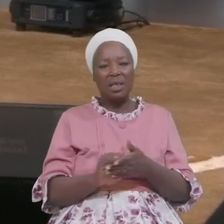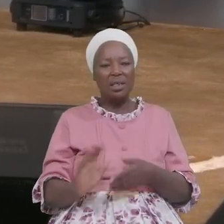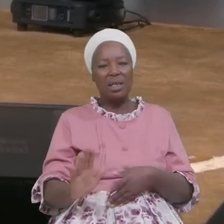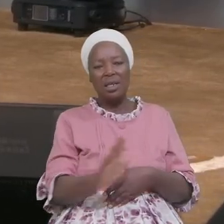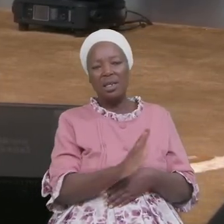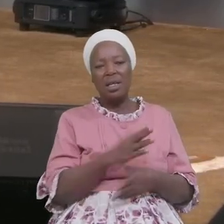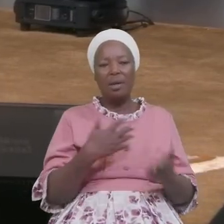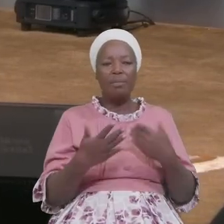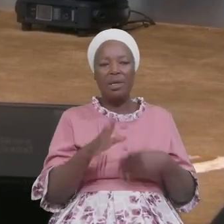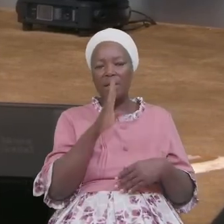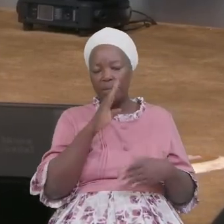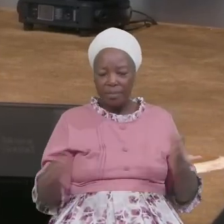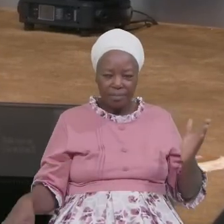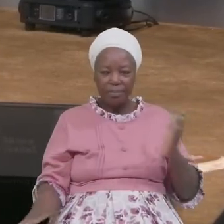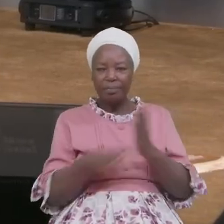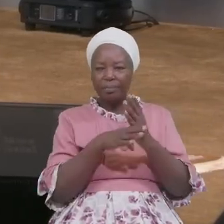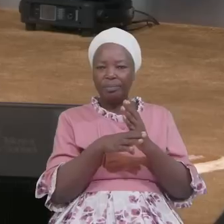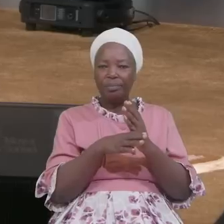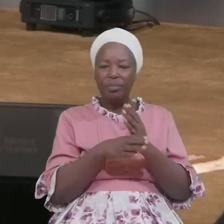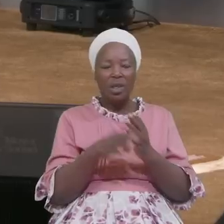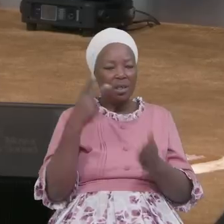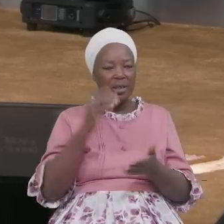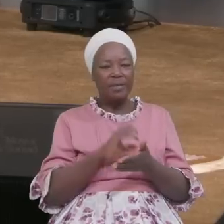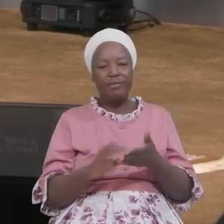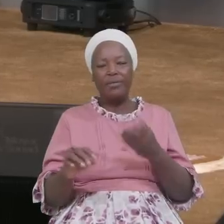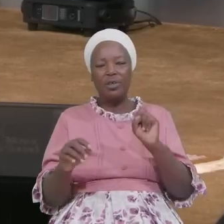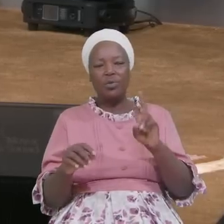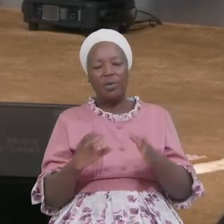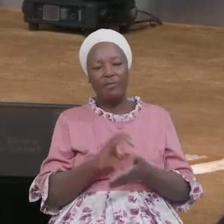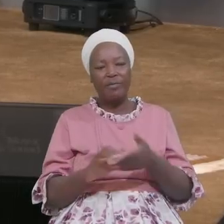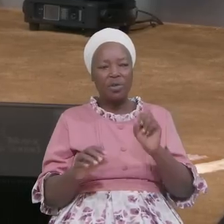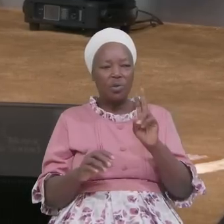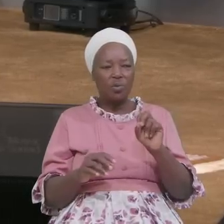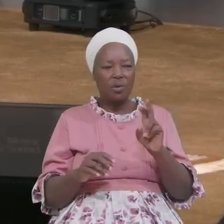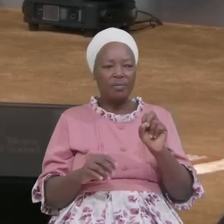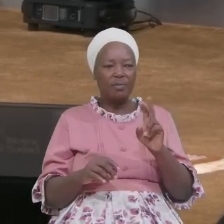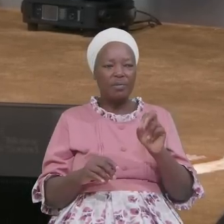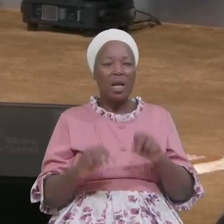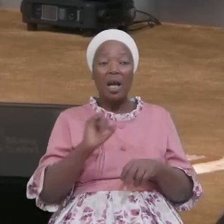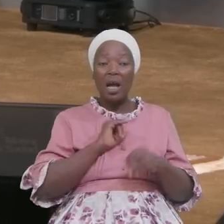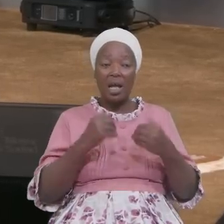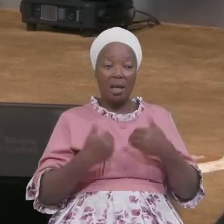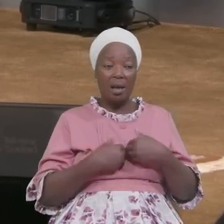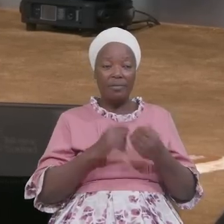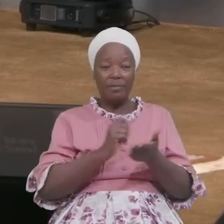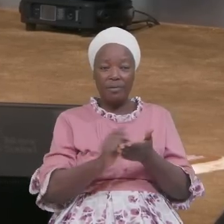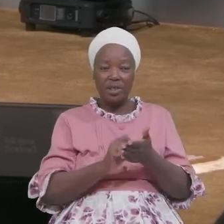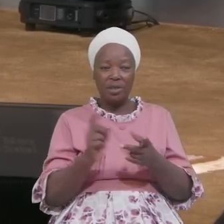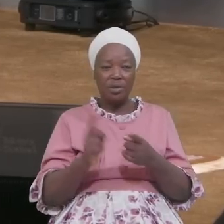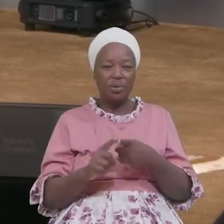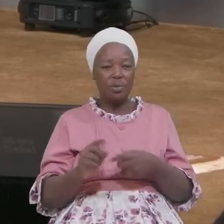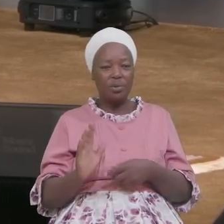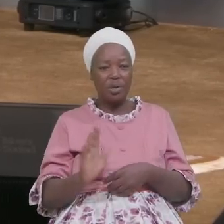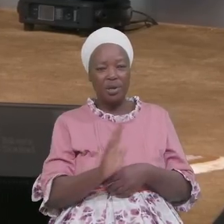may be cut off. Look at verse 12. In verse 12, I have written to